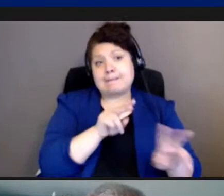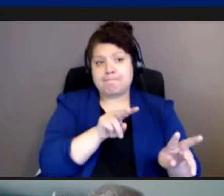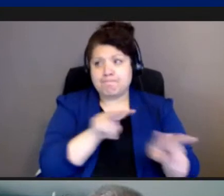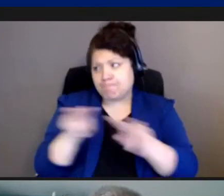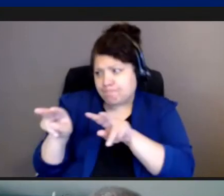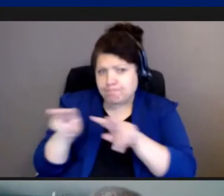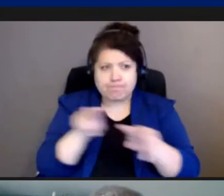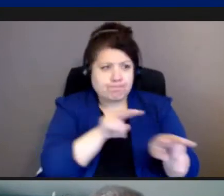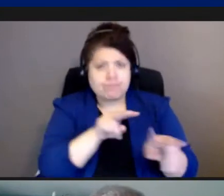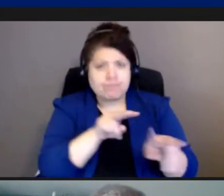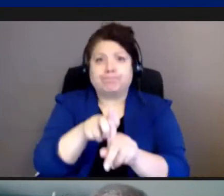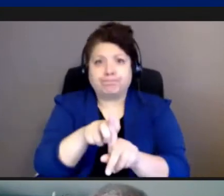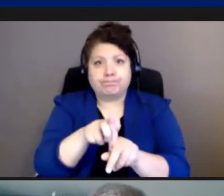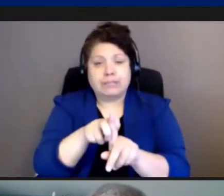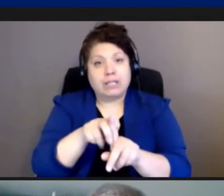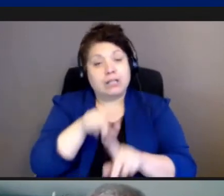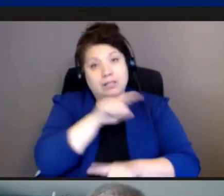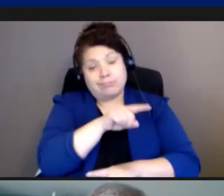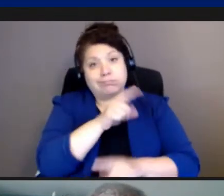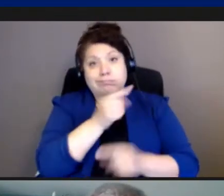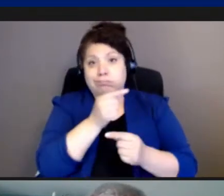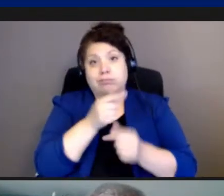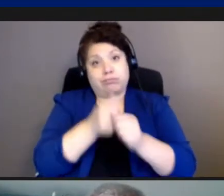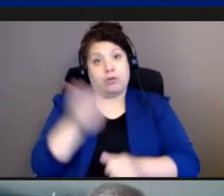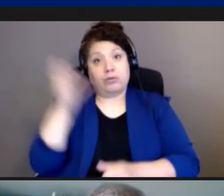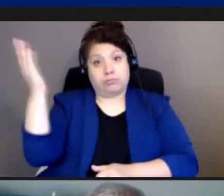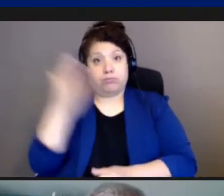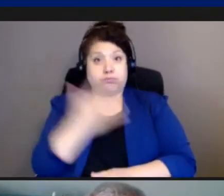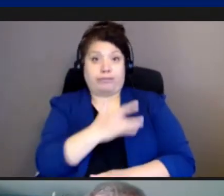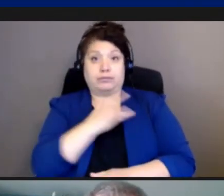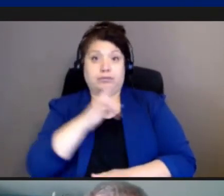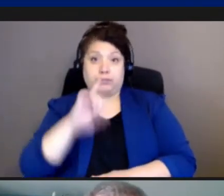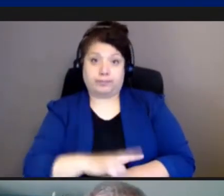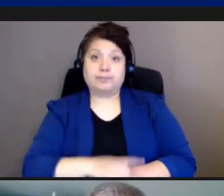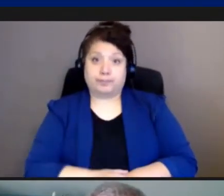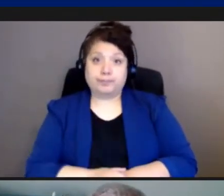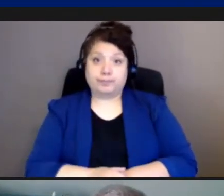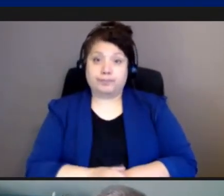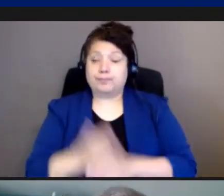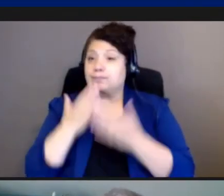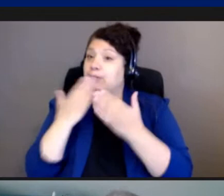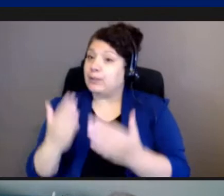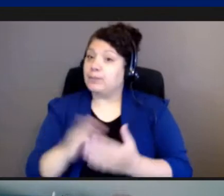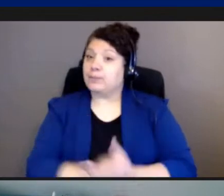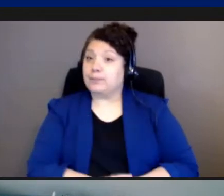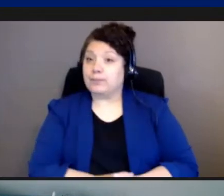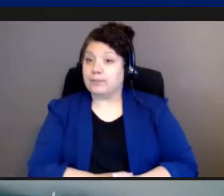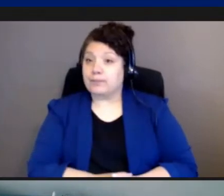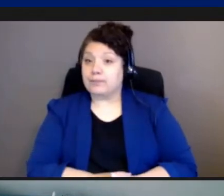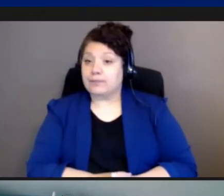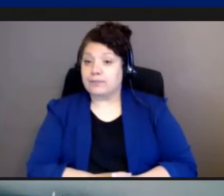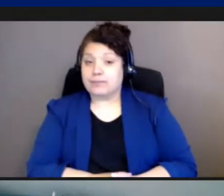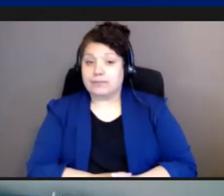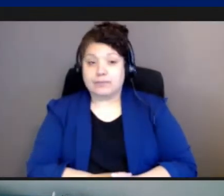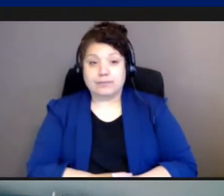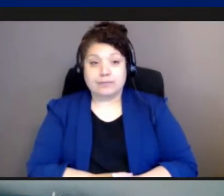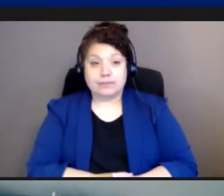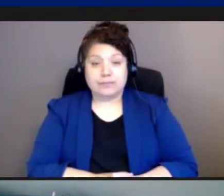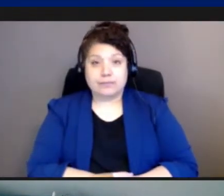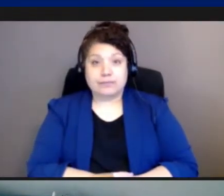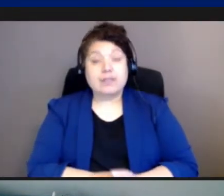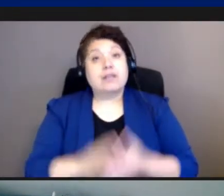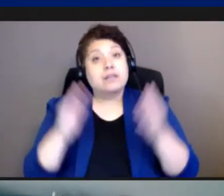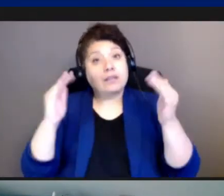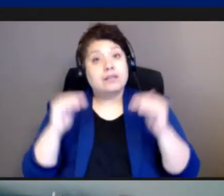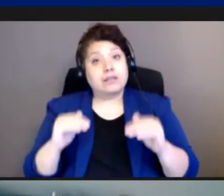enforce the provincial regulations. Thank you for your time. Thank